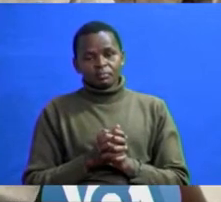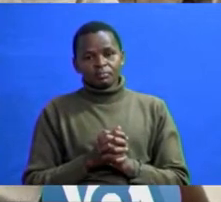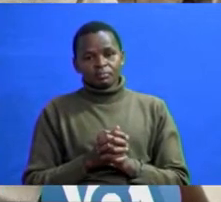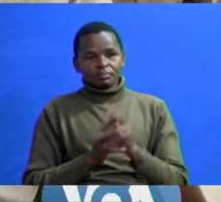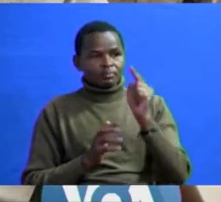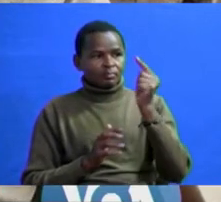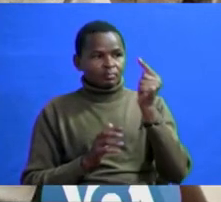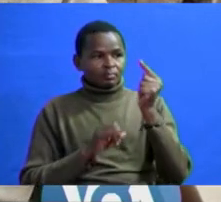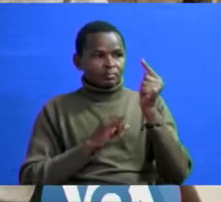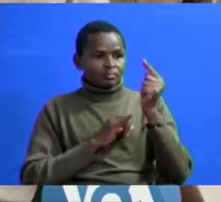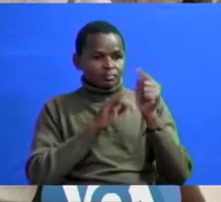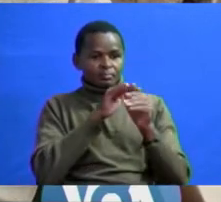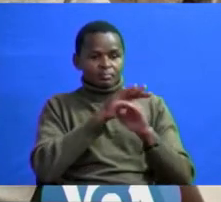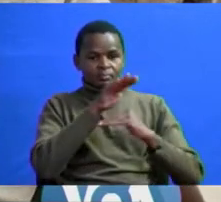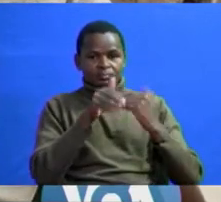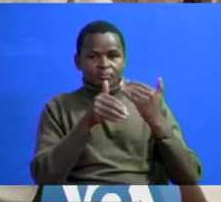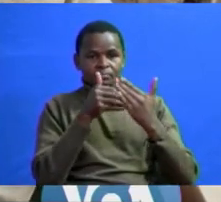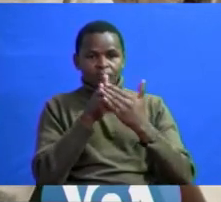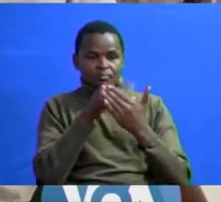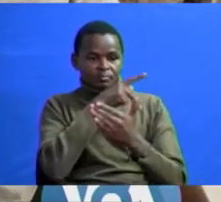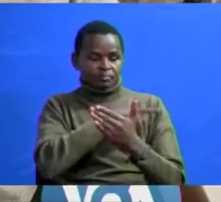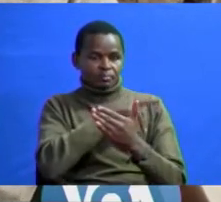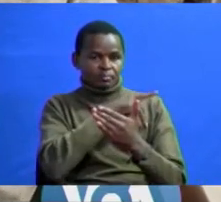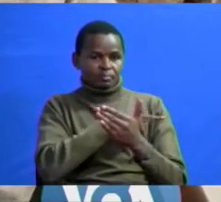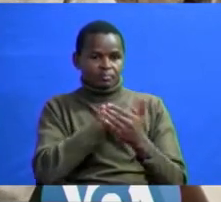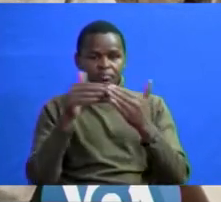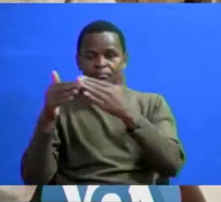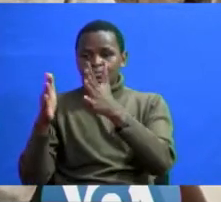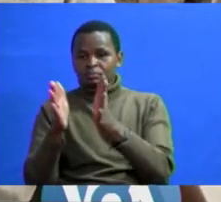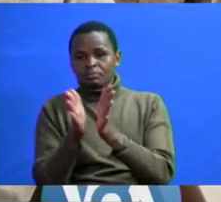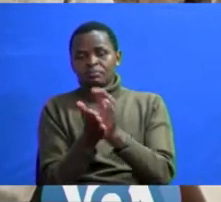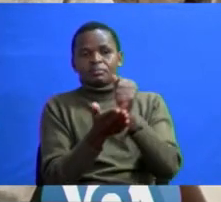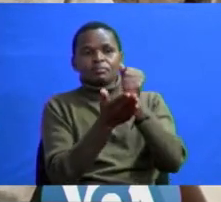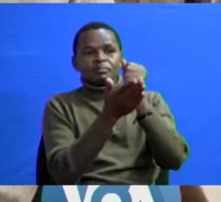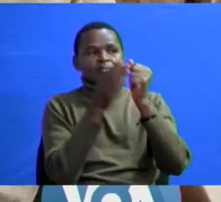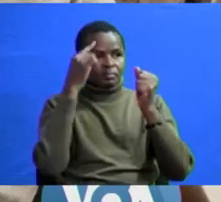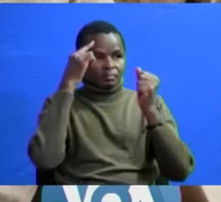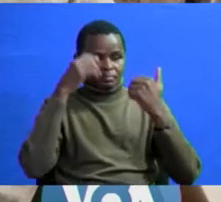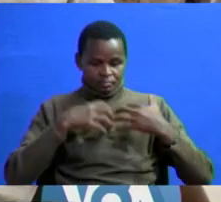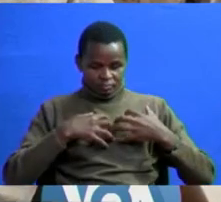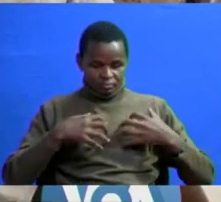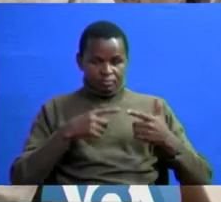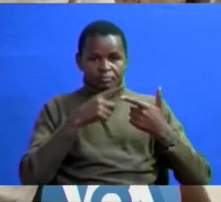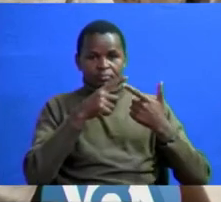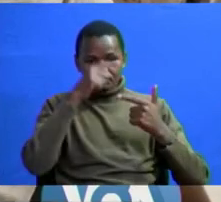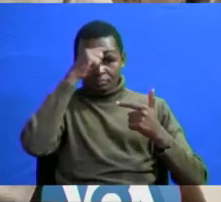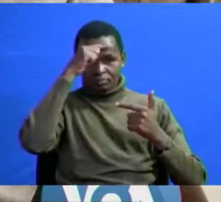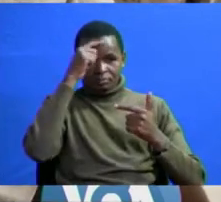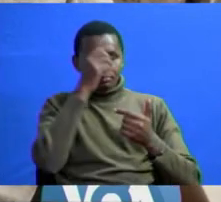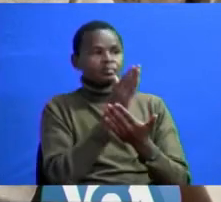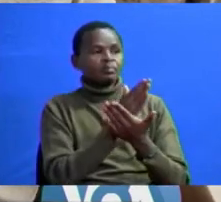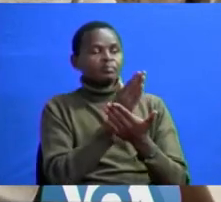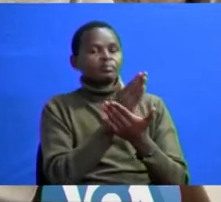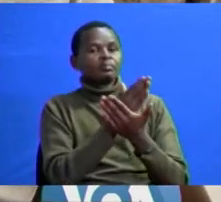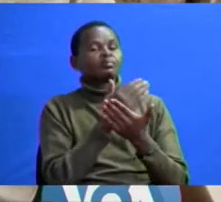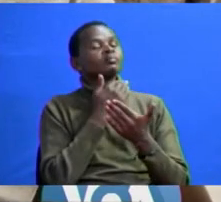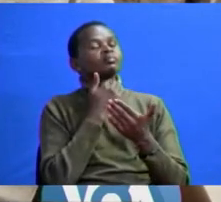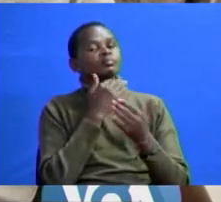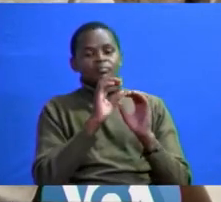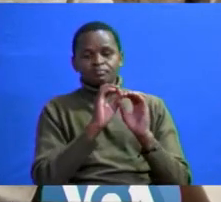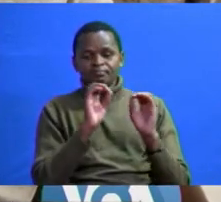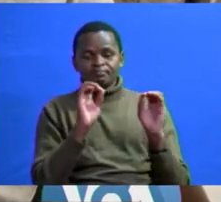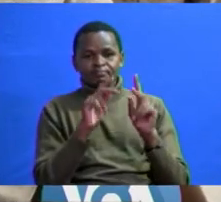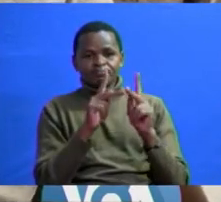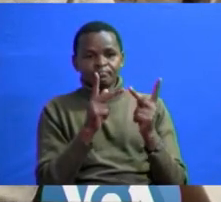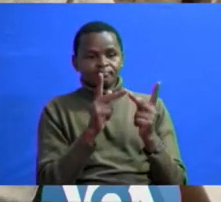First, I ask all nonprofits and local communities to help the refugees because they really need it. They have no place